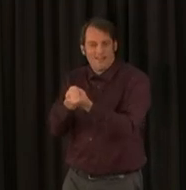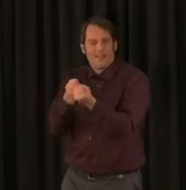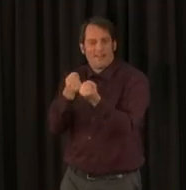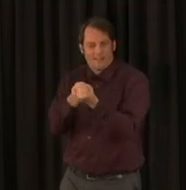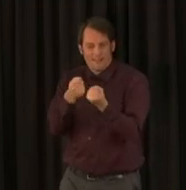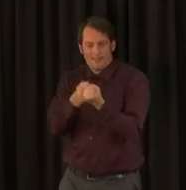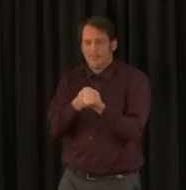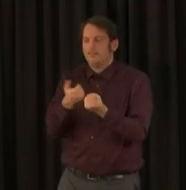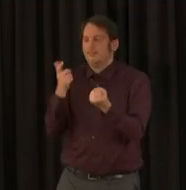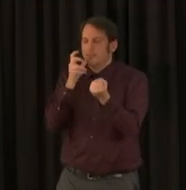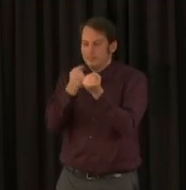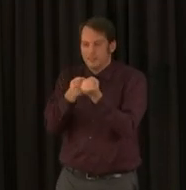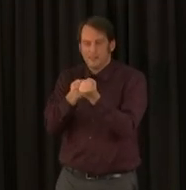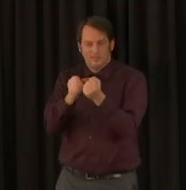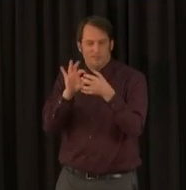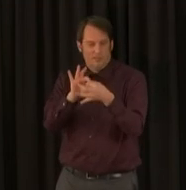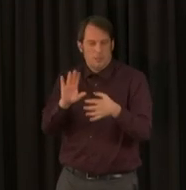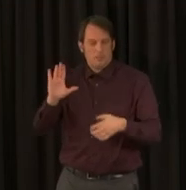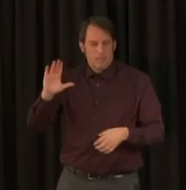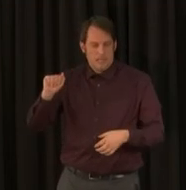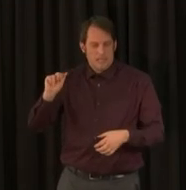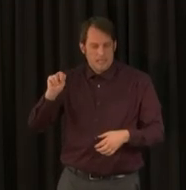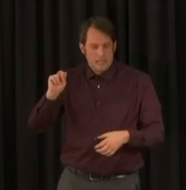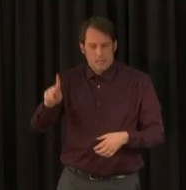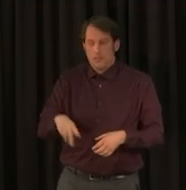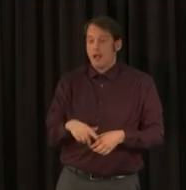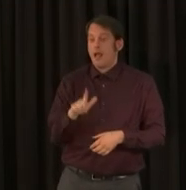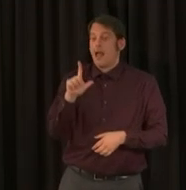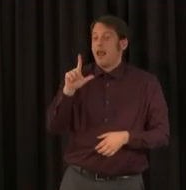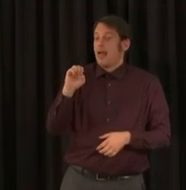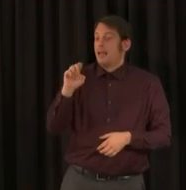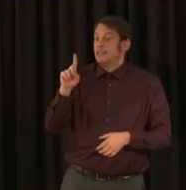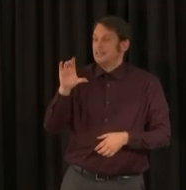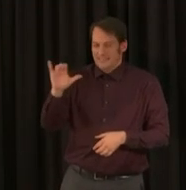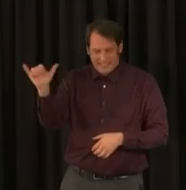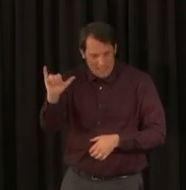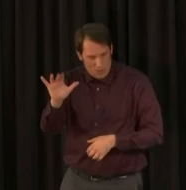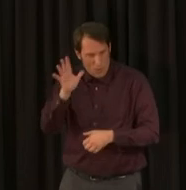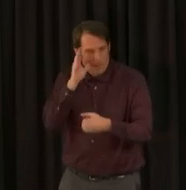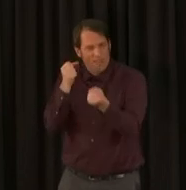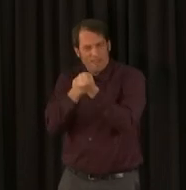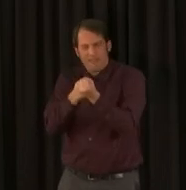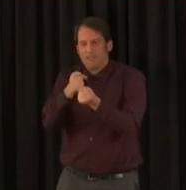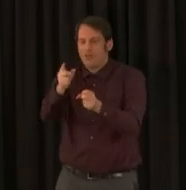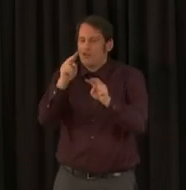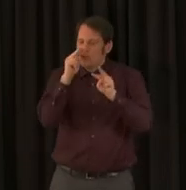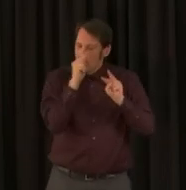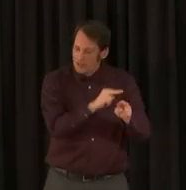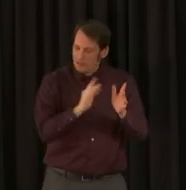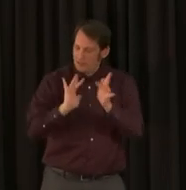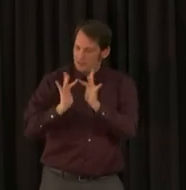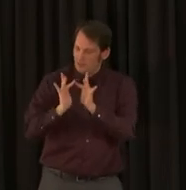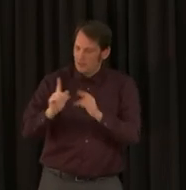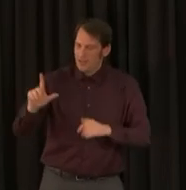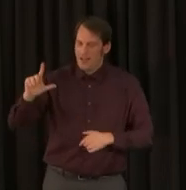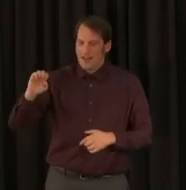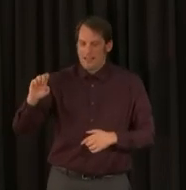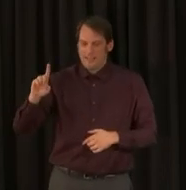are alternatives like LEDC here to help. So please visit our website,